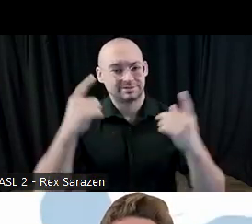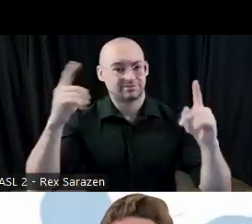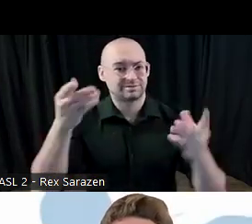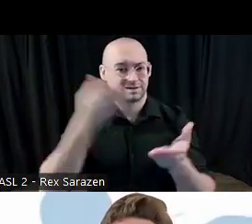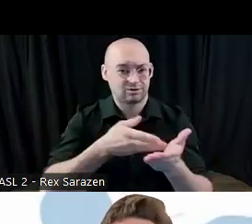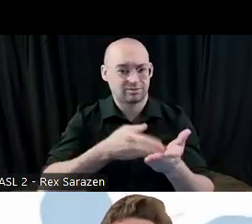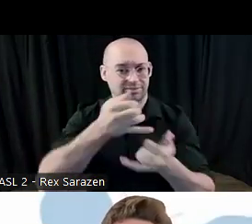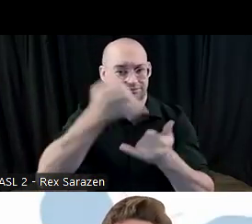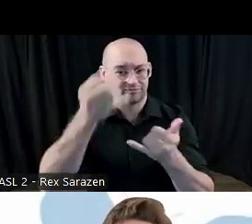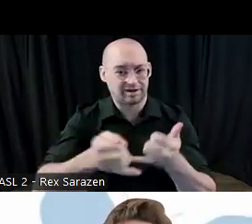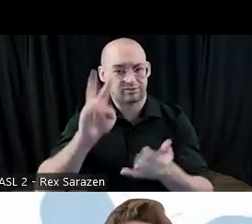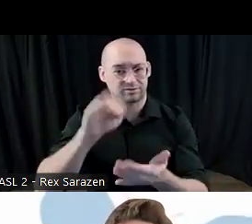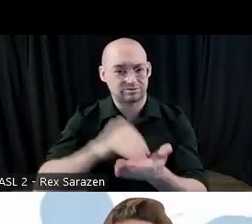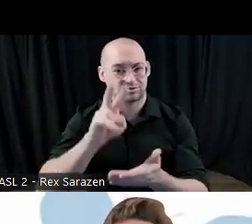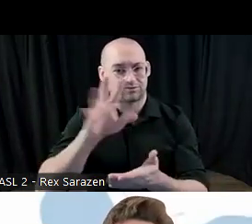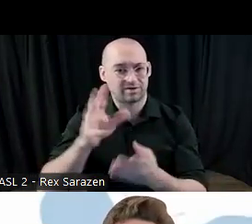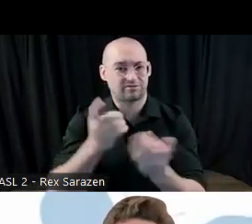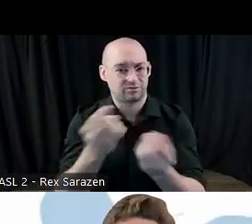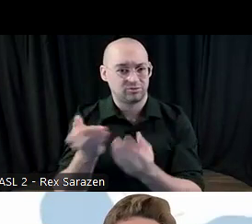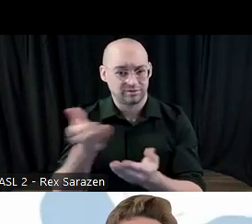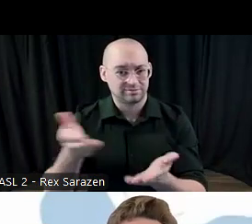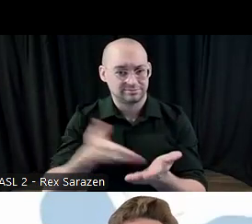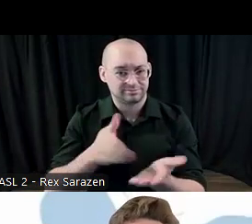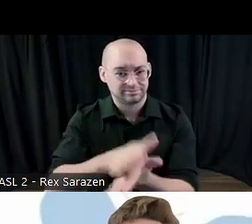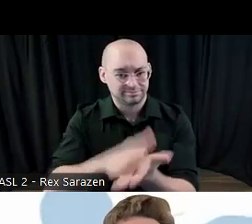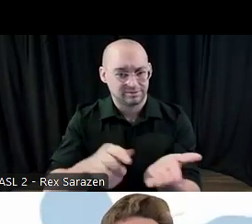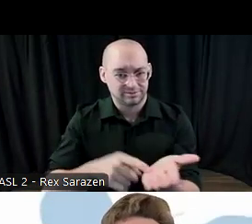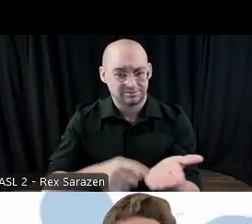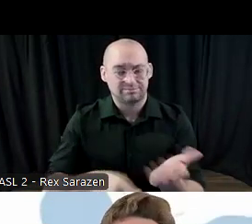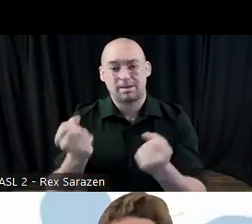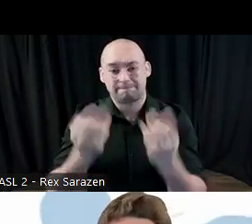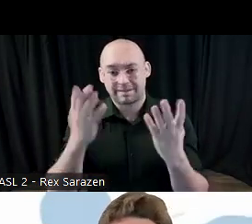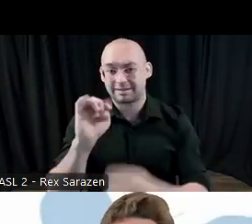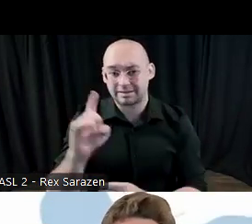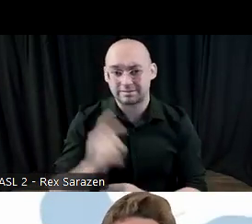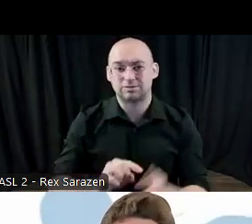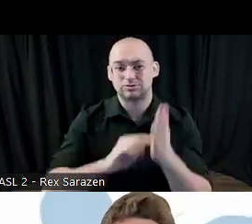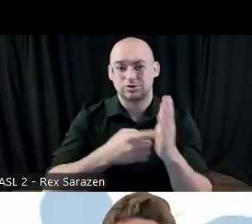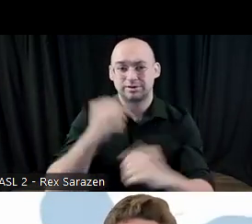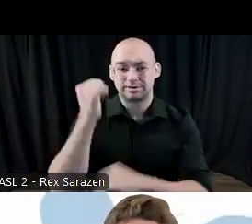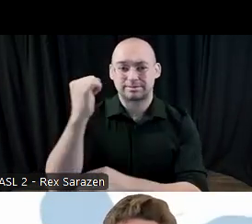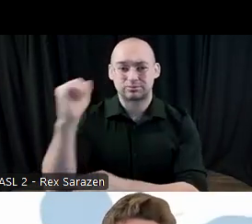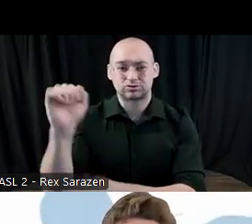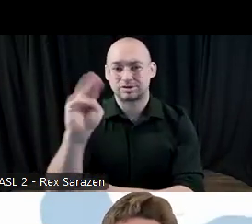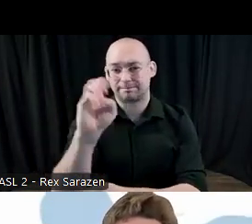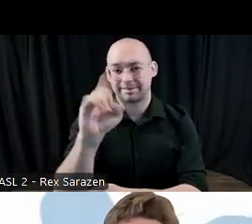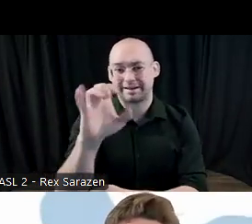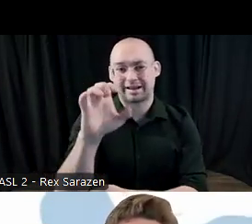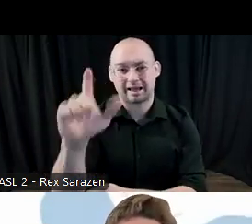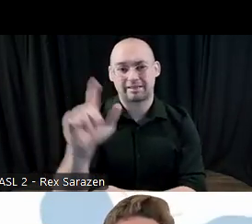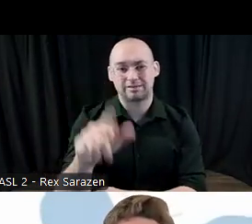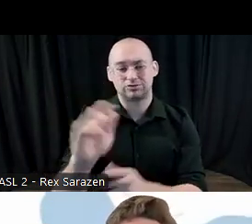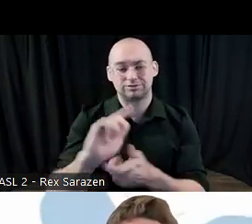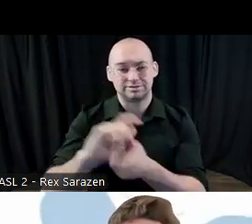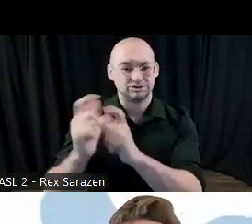MPA 2025 initiatives, but many did, such as launching the demonstration Medi-Cal transition rent program